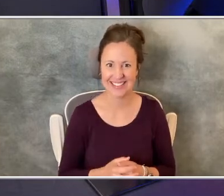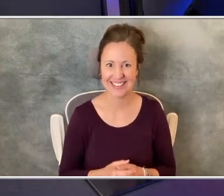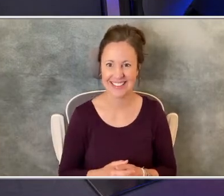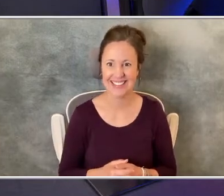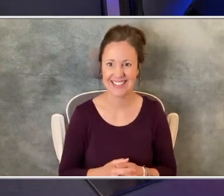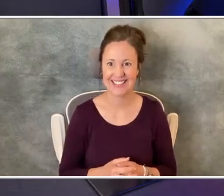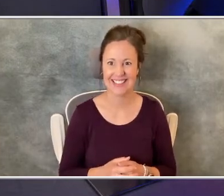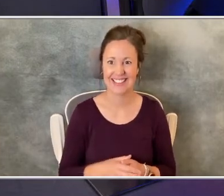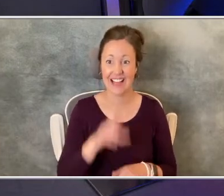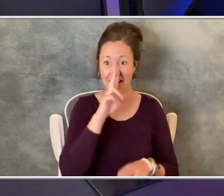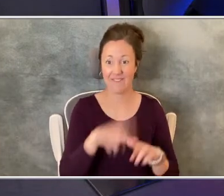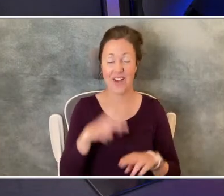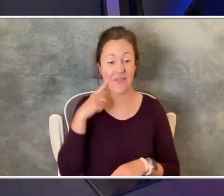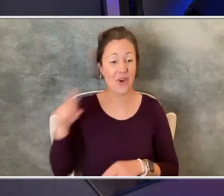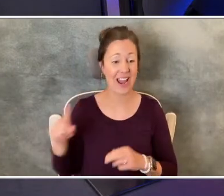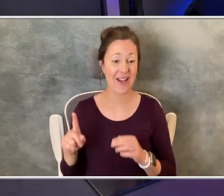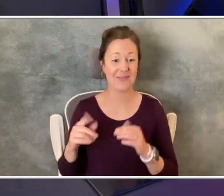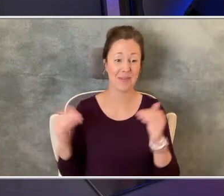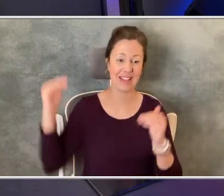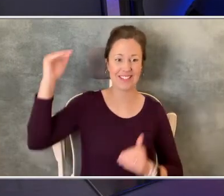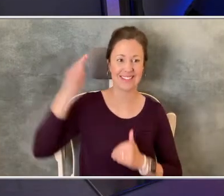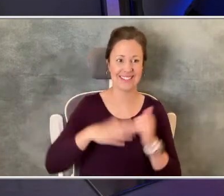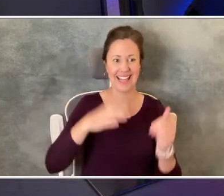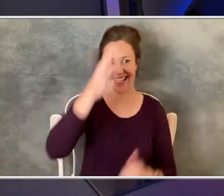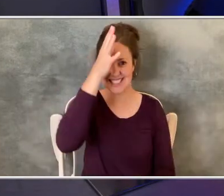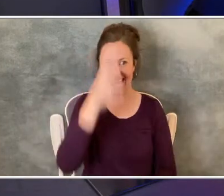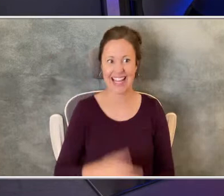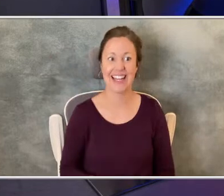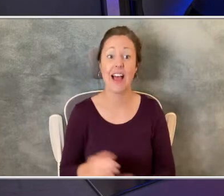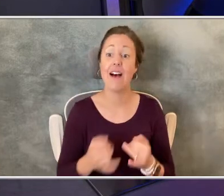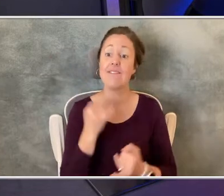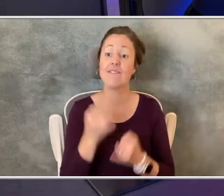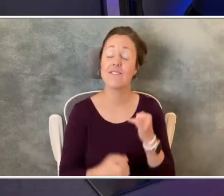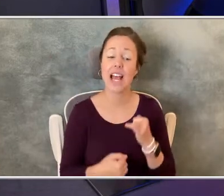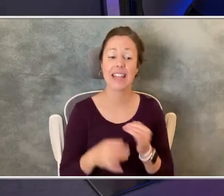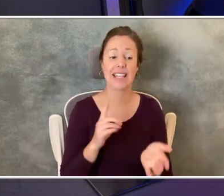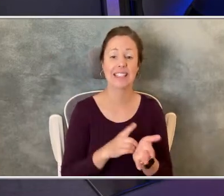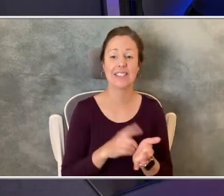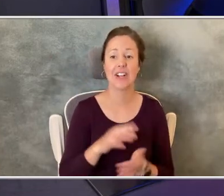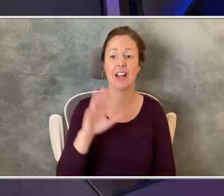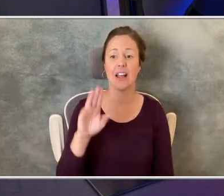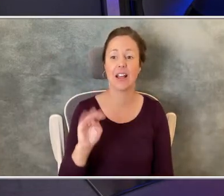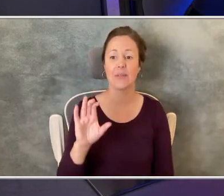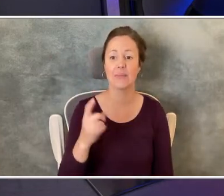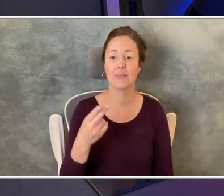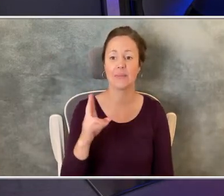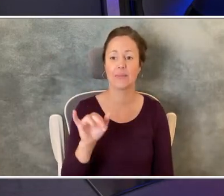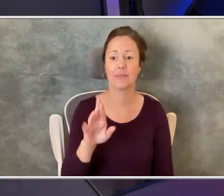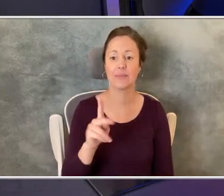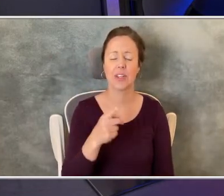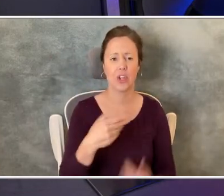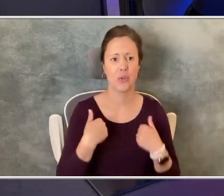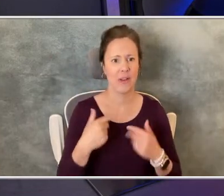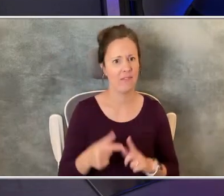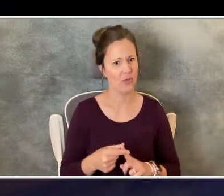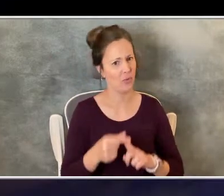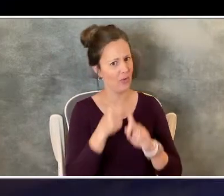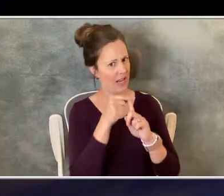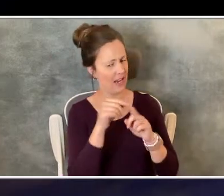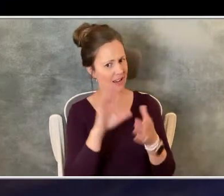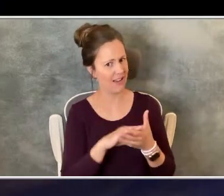for Sammy to be taller than Dad. And finally, I want to get to Dr. McGurk. Dr. McGurk, you have a very unique behind the mask.